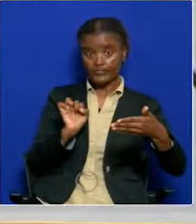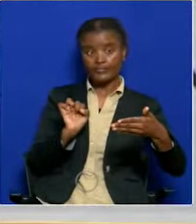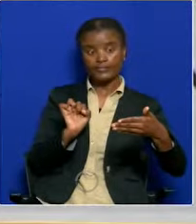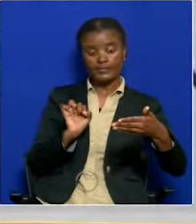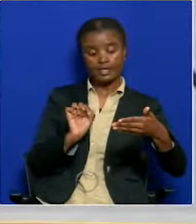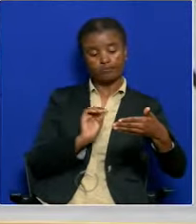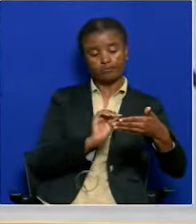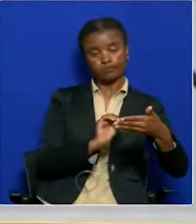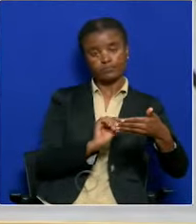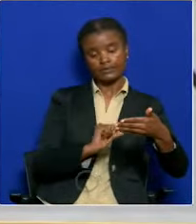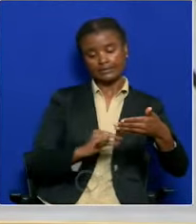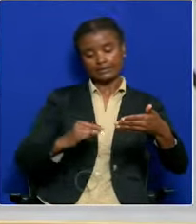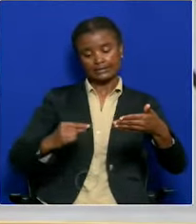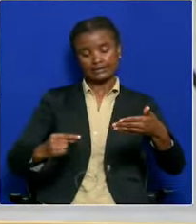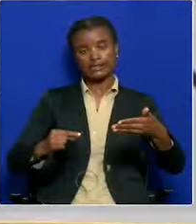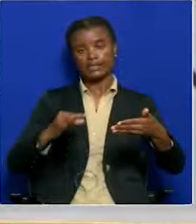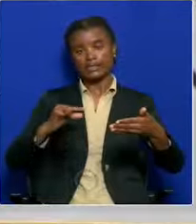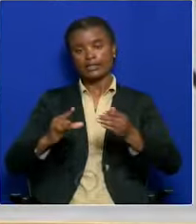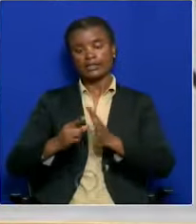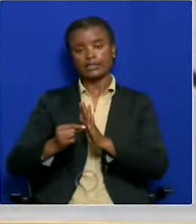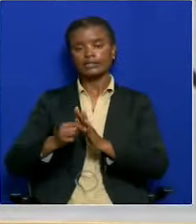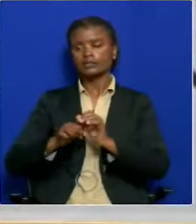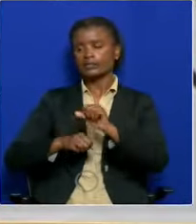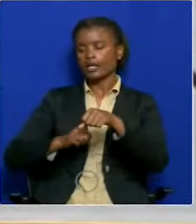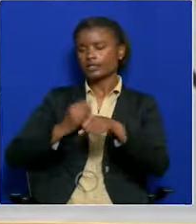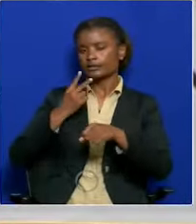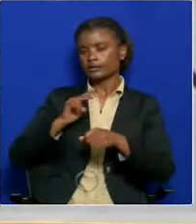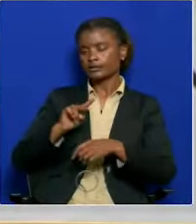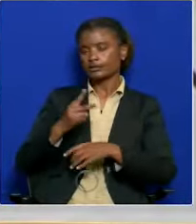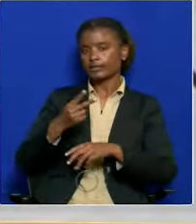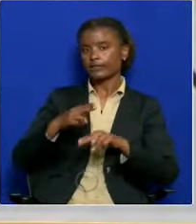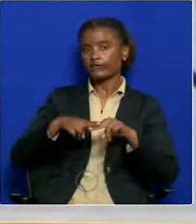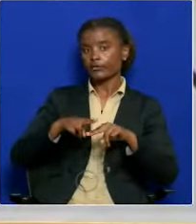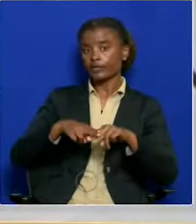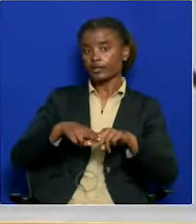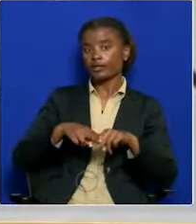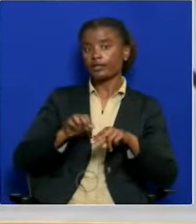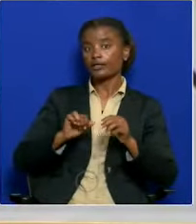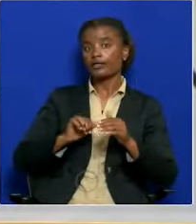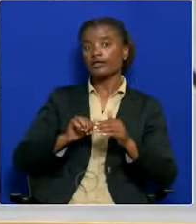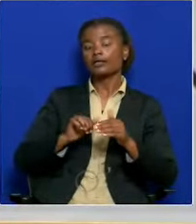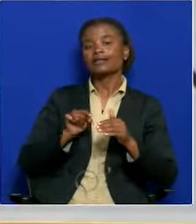Yeah, I see it was on the 2nd of February, after my